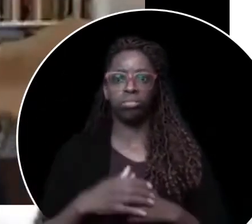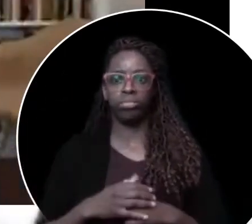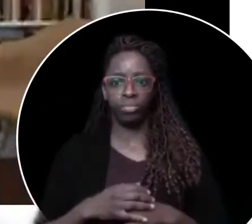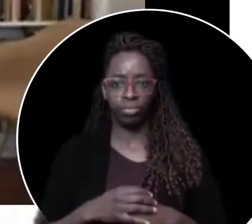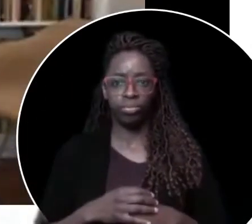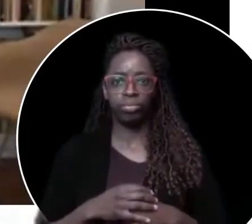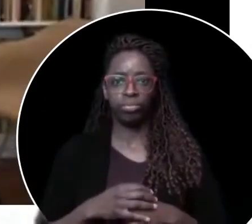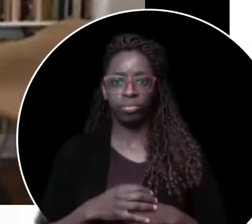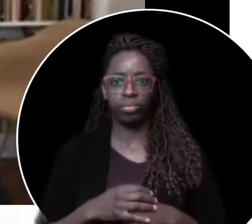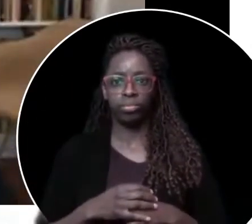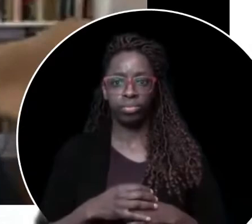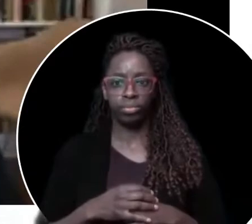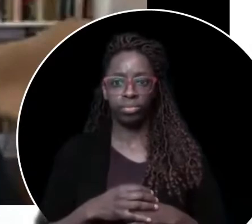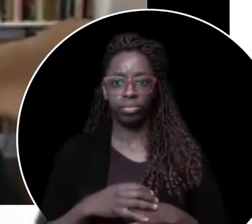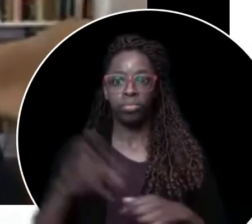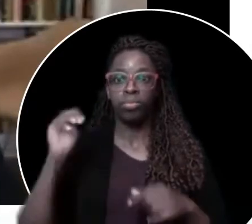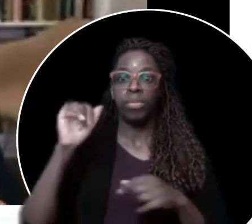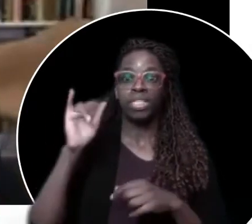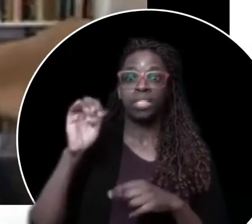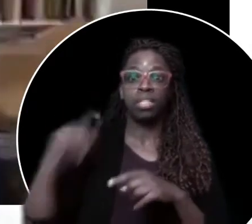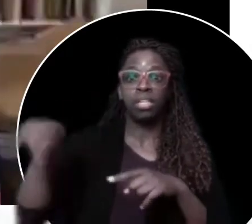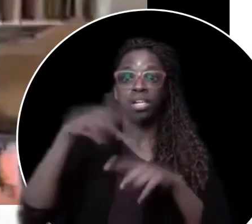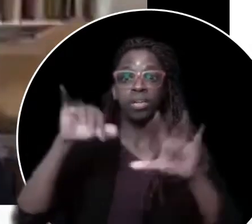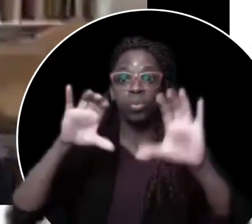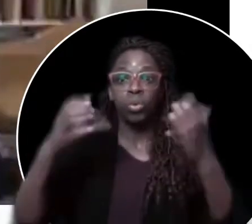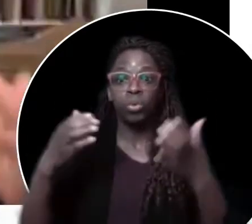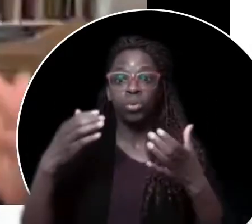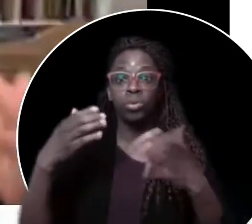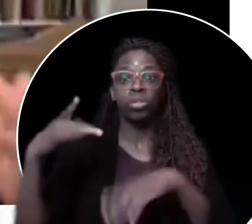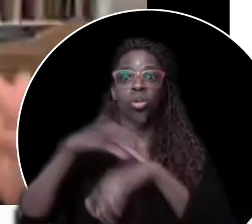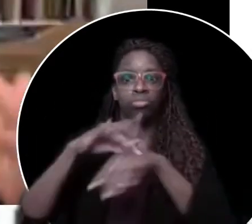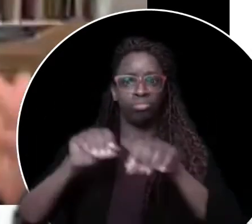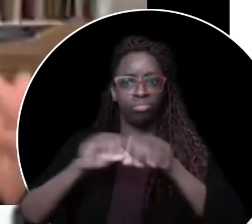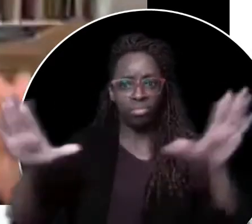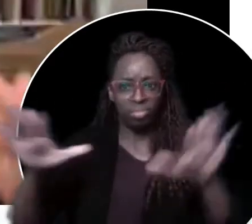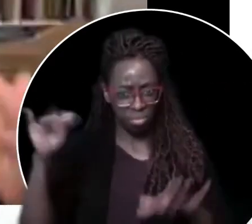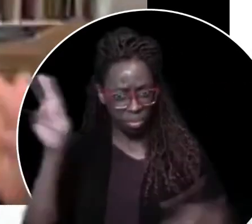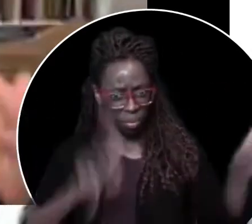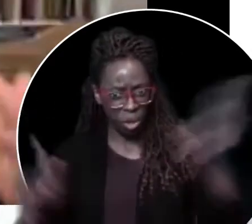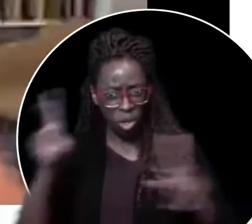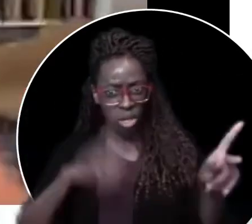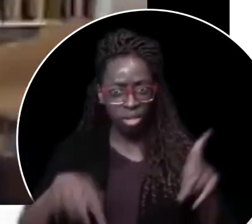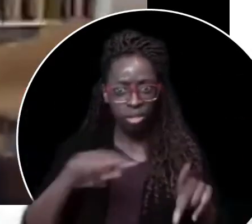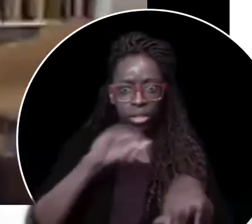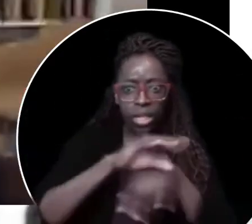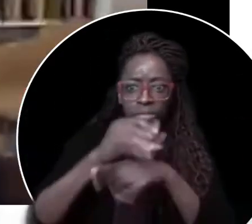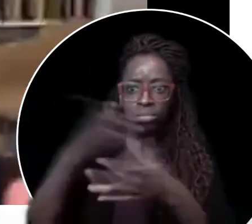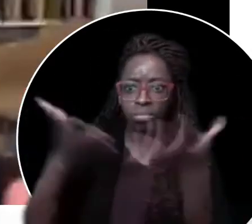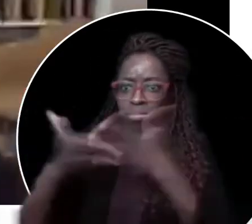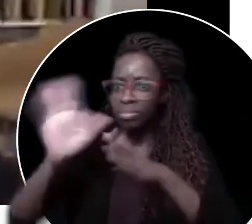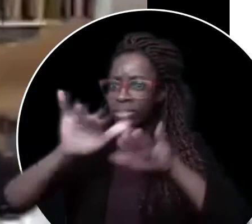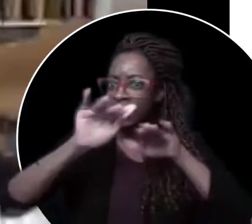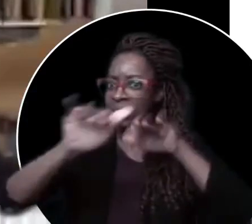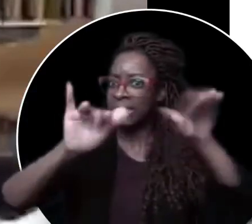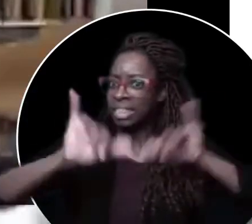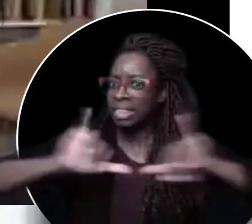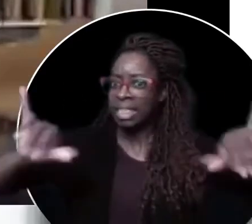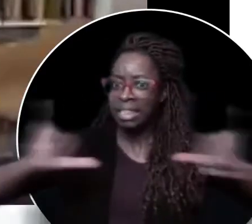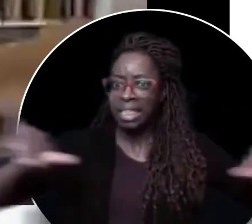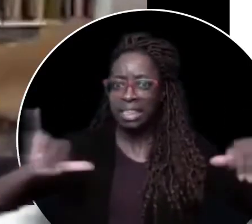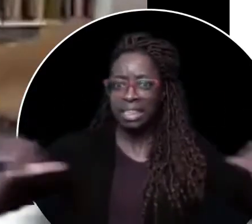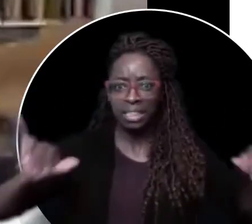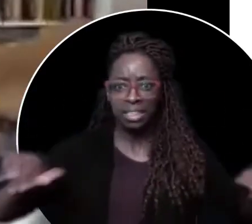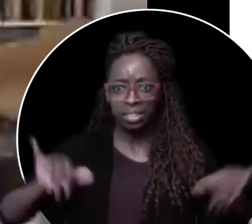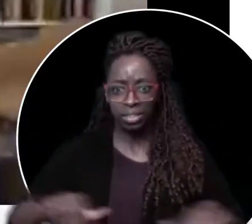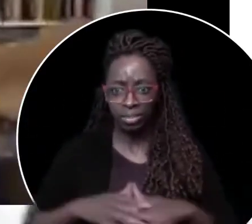stay inside. But no, they went out and protested against racism at their own